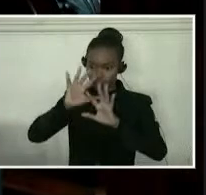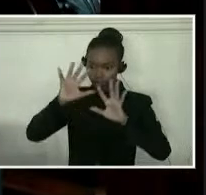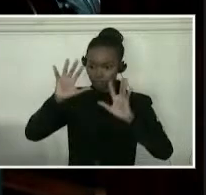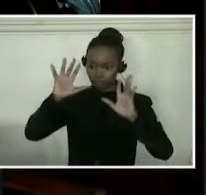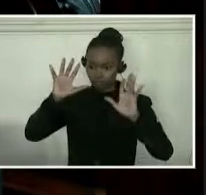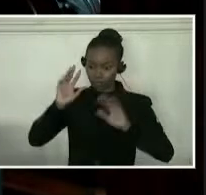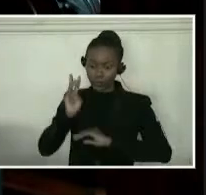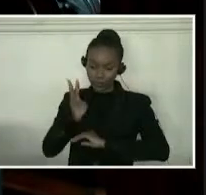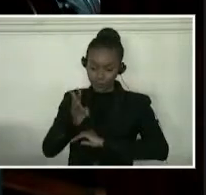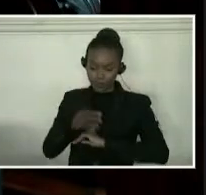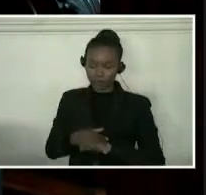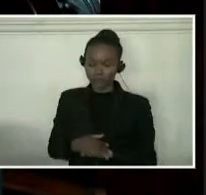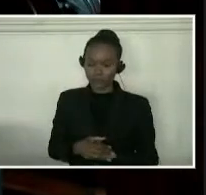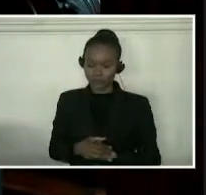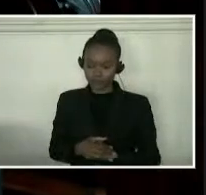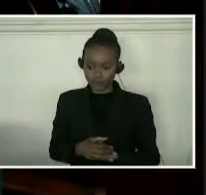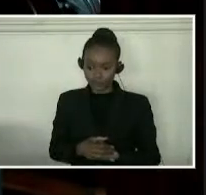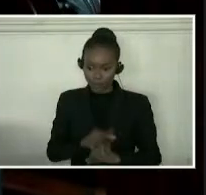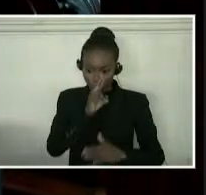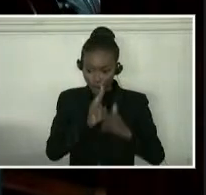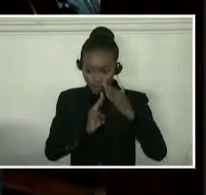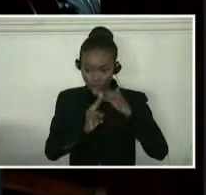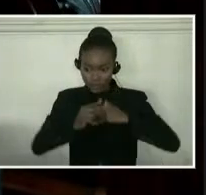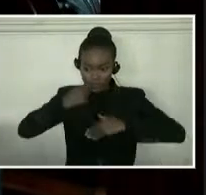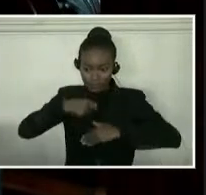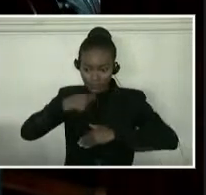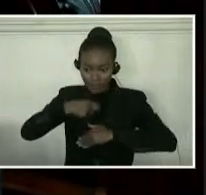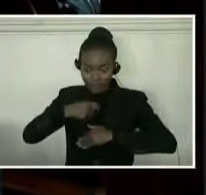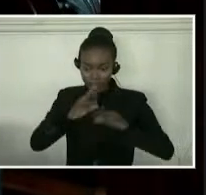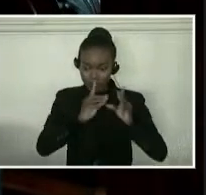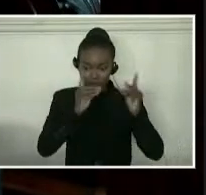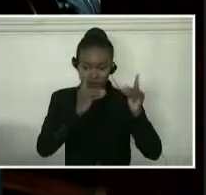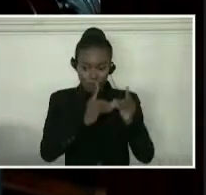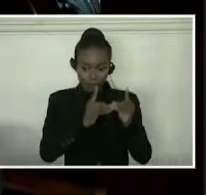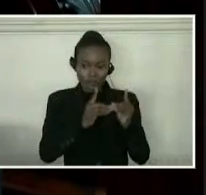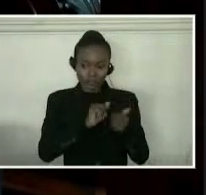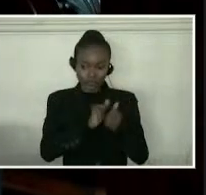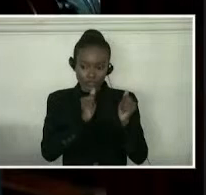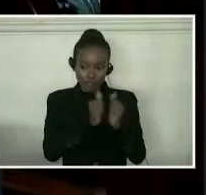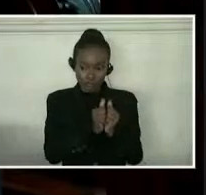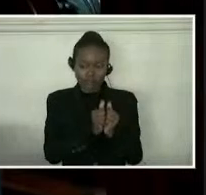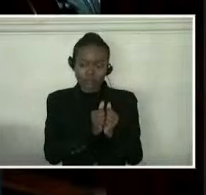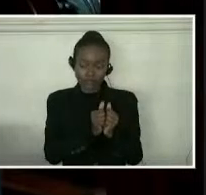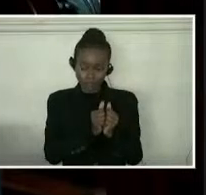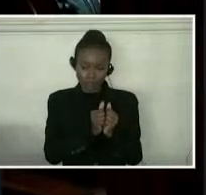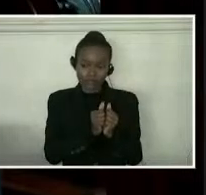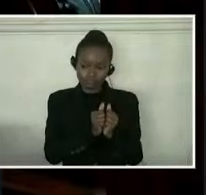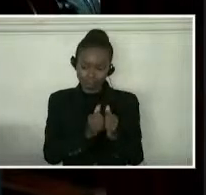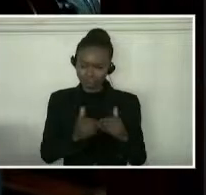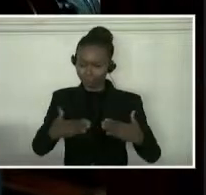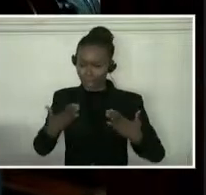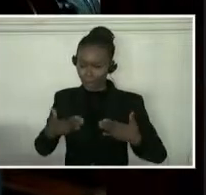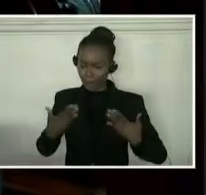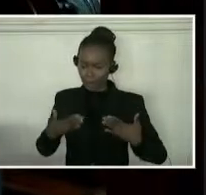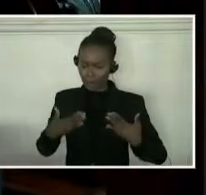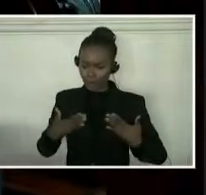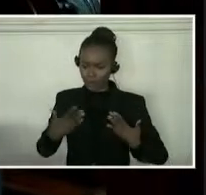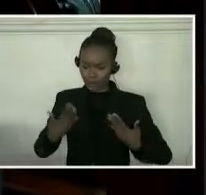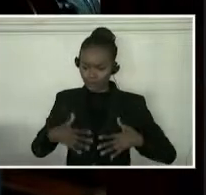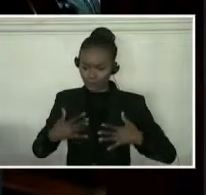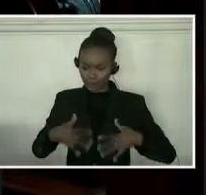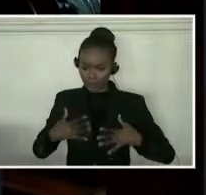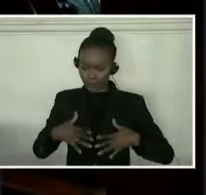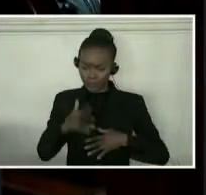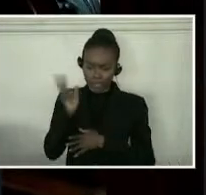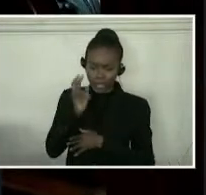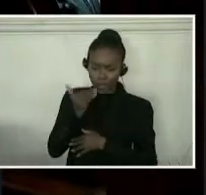honorable speaker department of transpo of sports education i'm happy to hear especially honourable